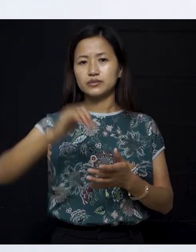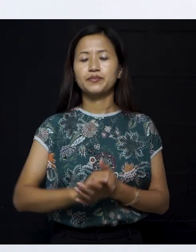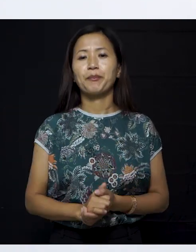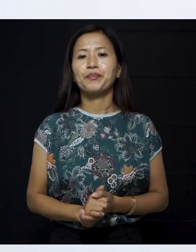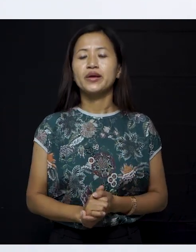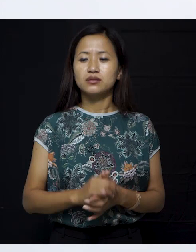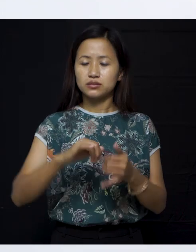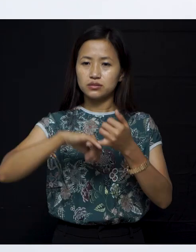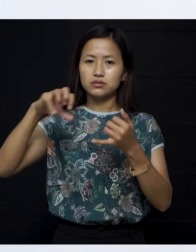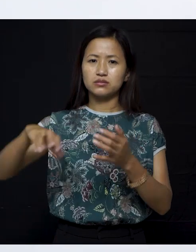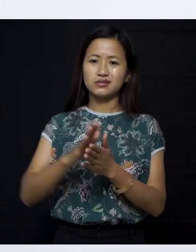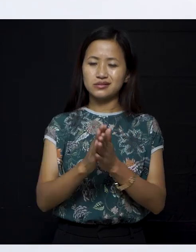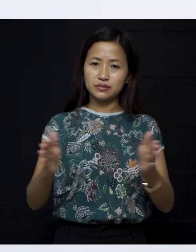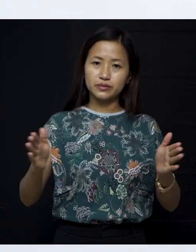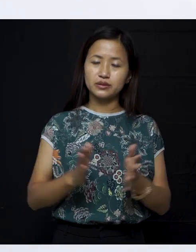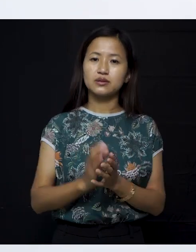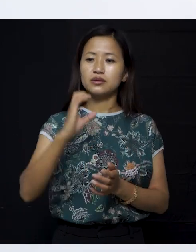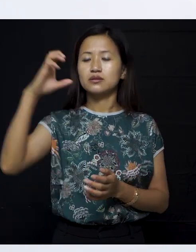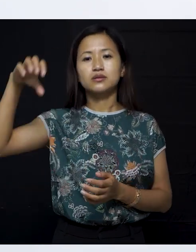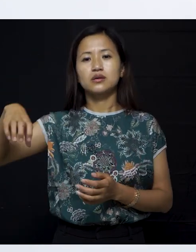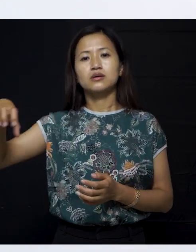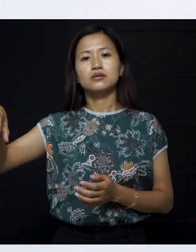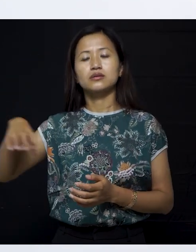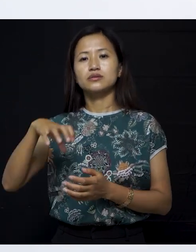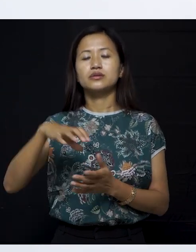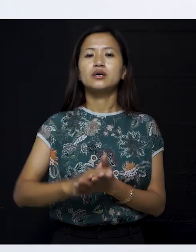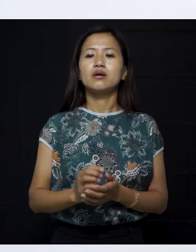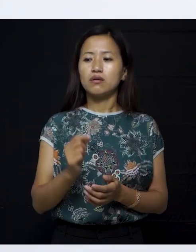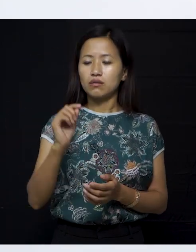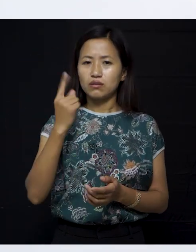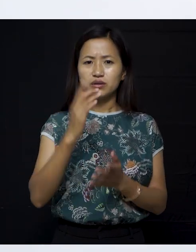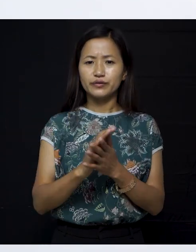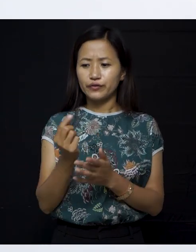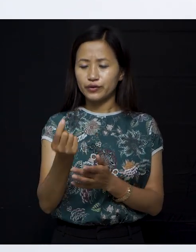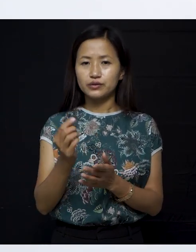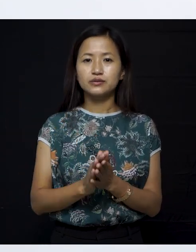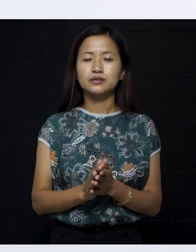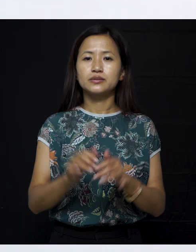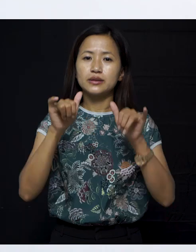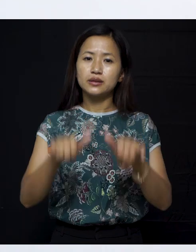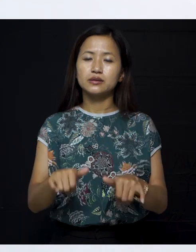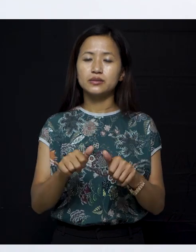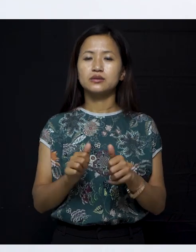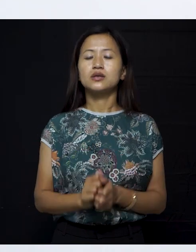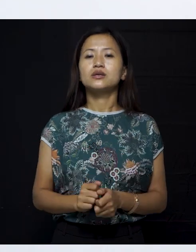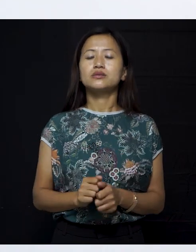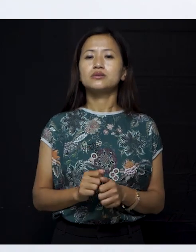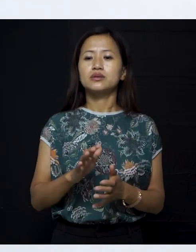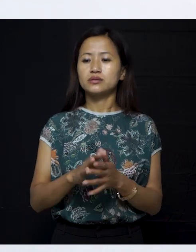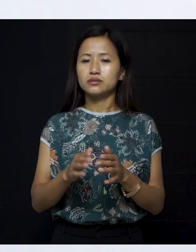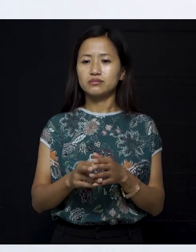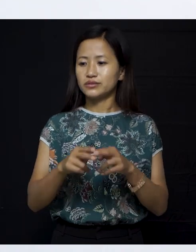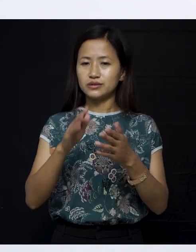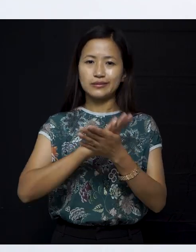were asking for a separate country. However, only few of them were able to declare themselves as a separate state,